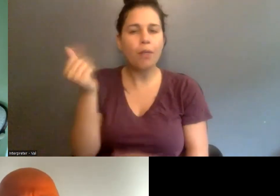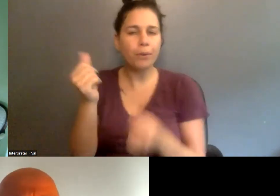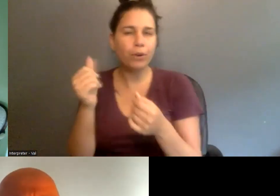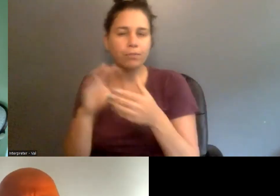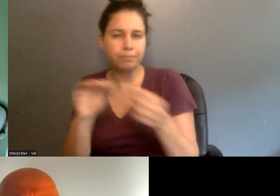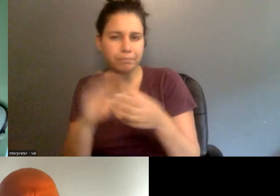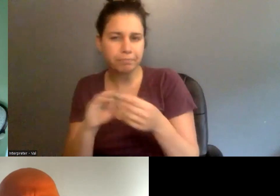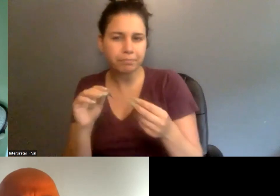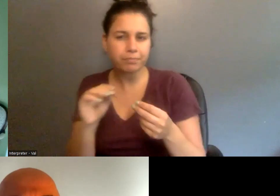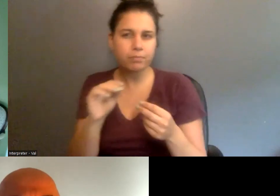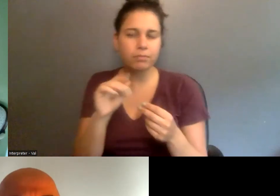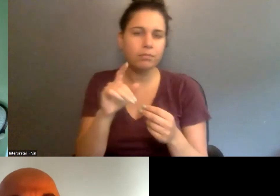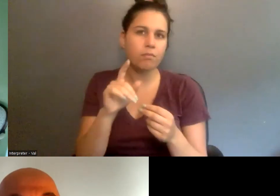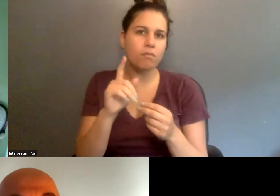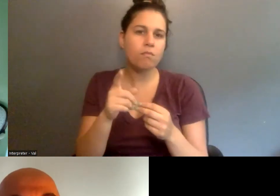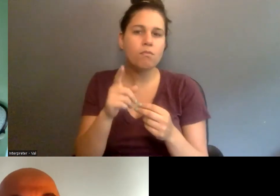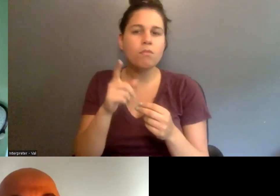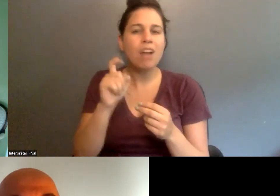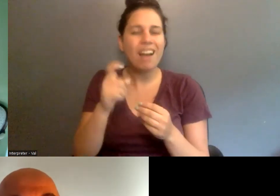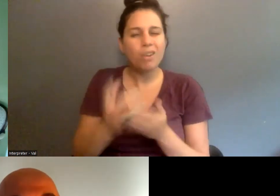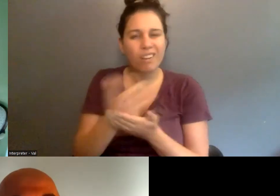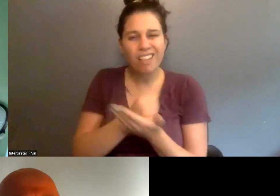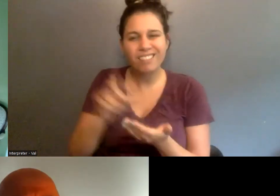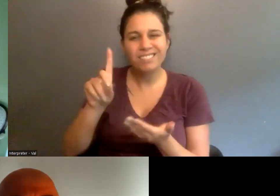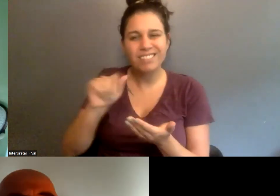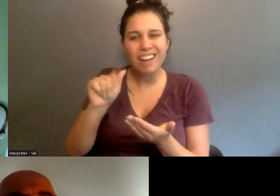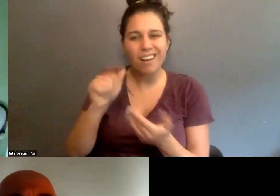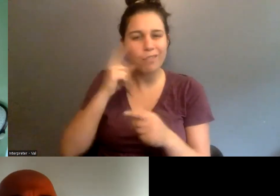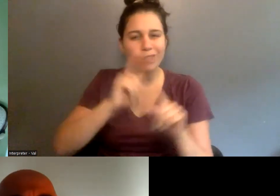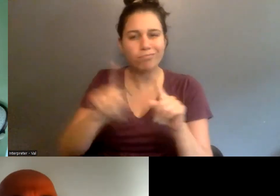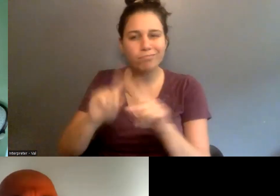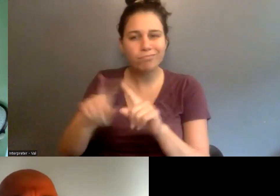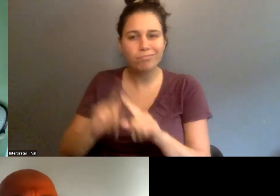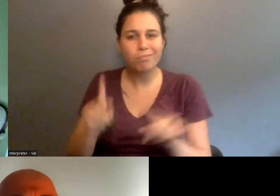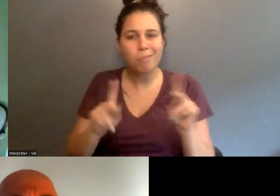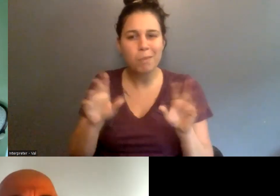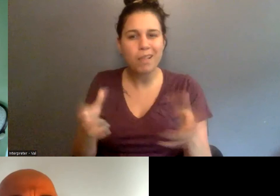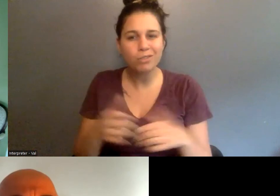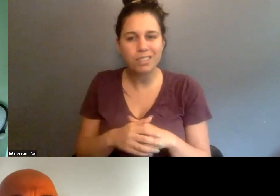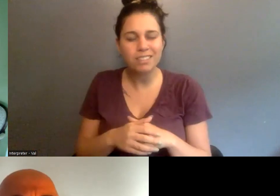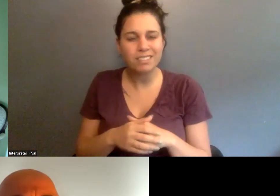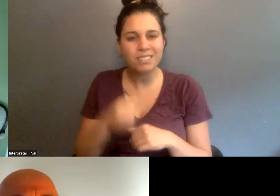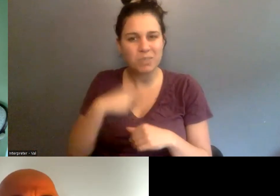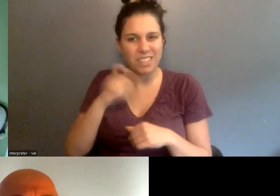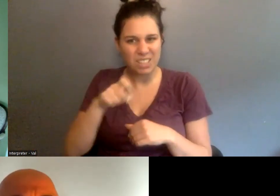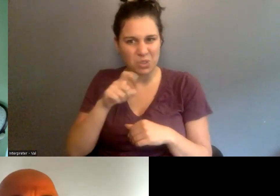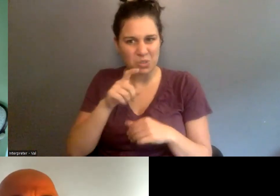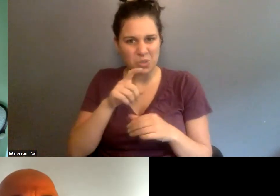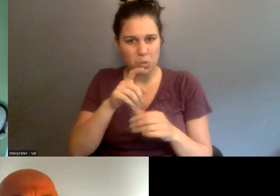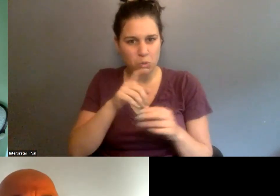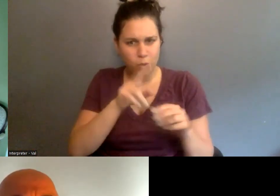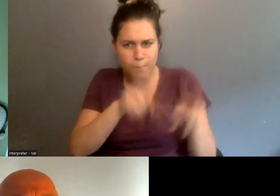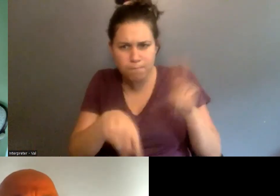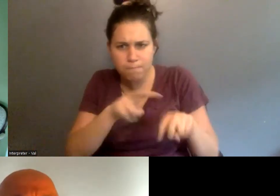higher level is that we need to collect data in different populations so that we can just characterize and understand the